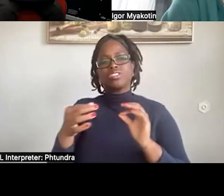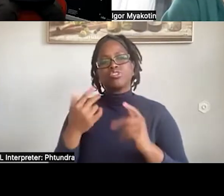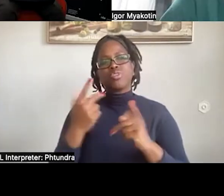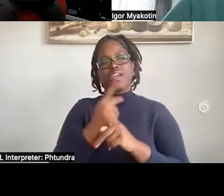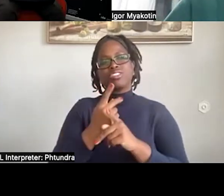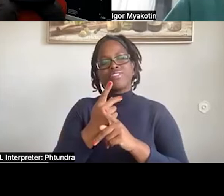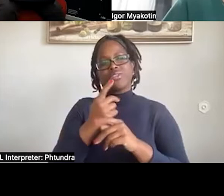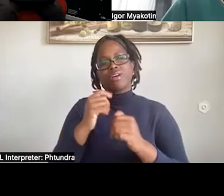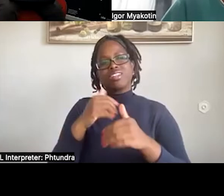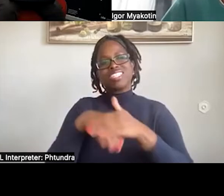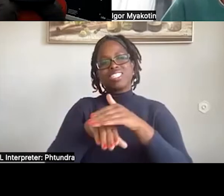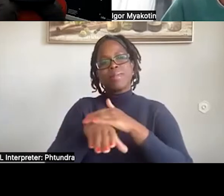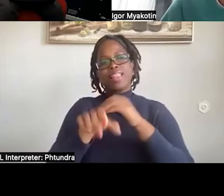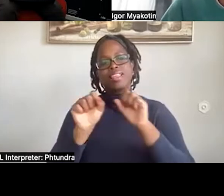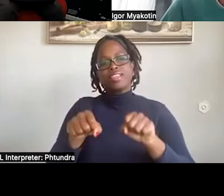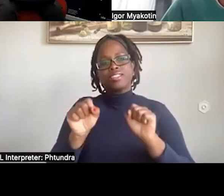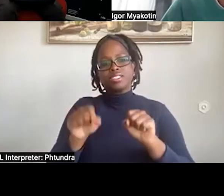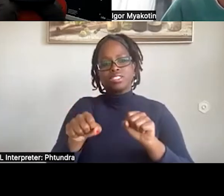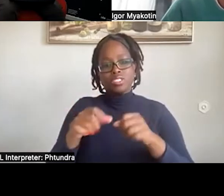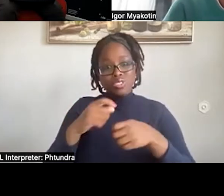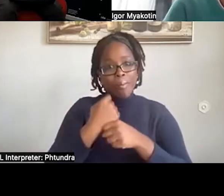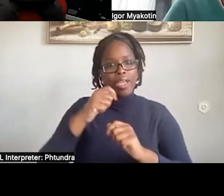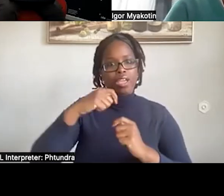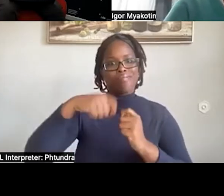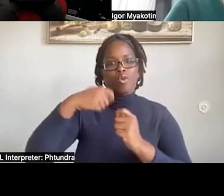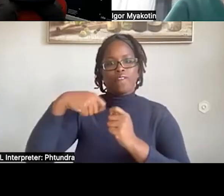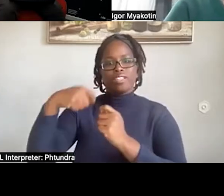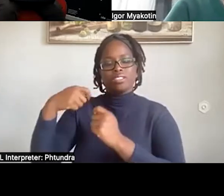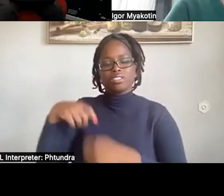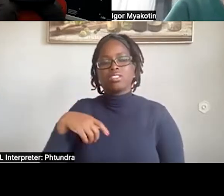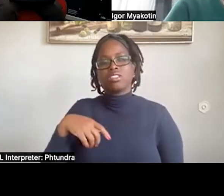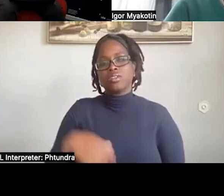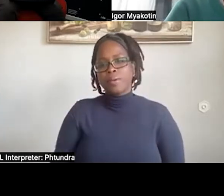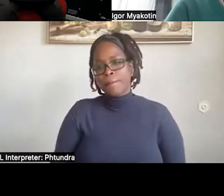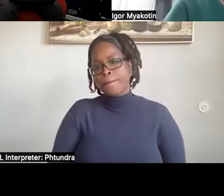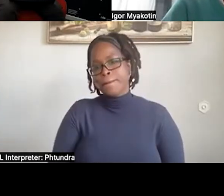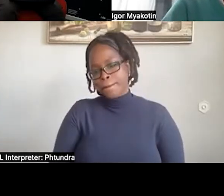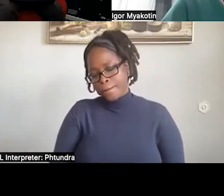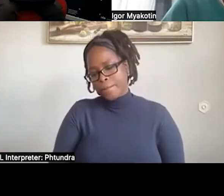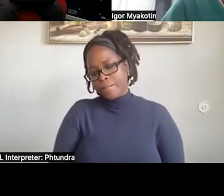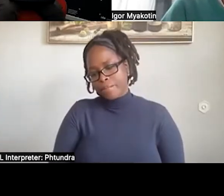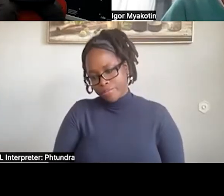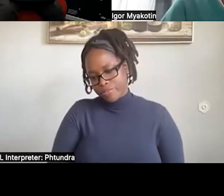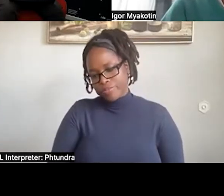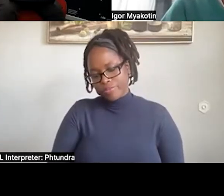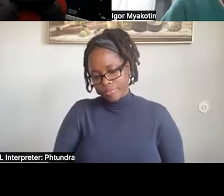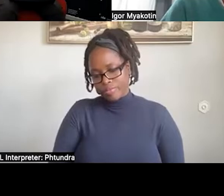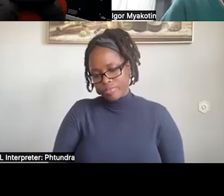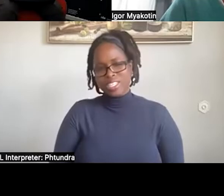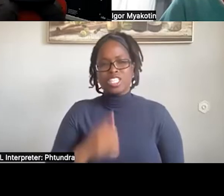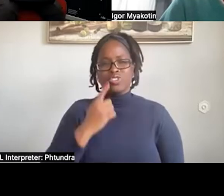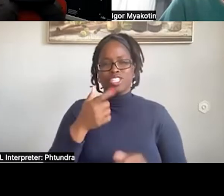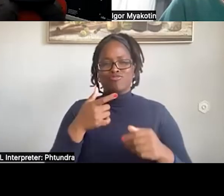movies, for example, to make documentaries, sorry. And it was the good part, because in Cuba, the